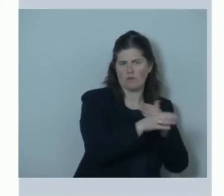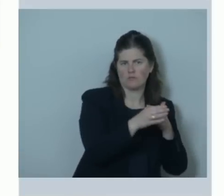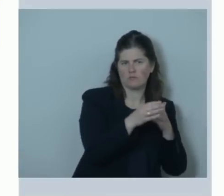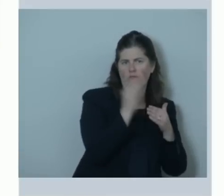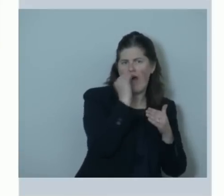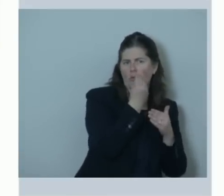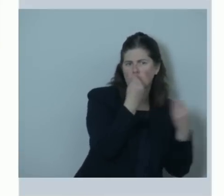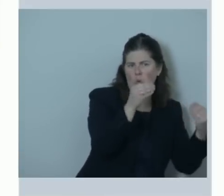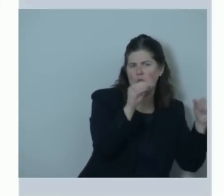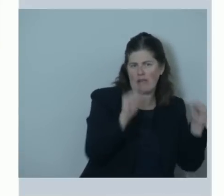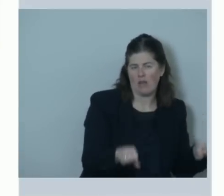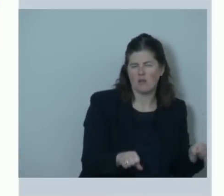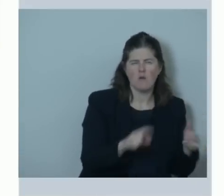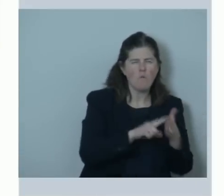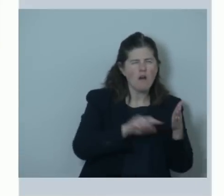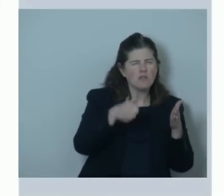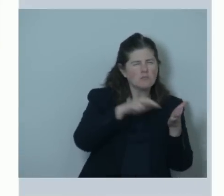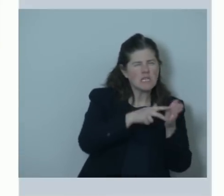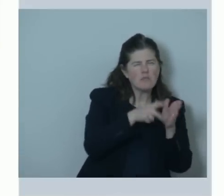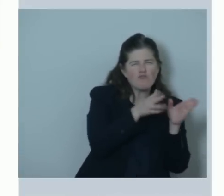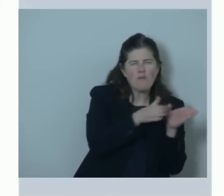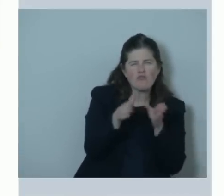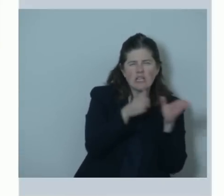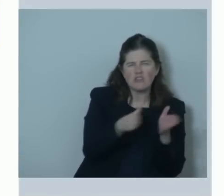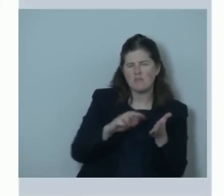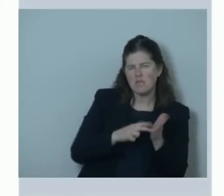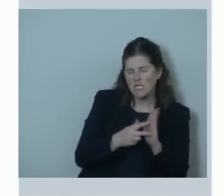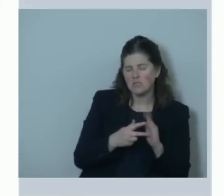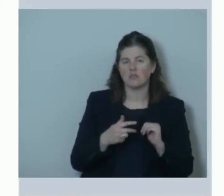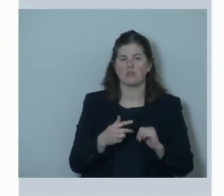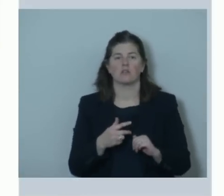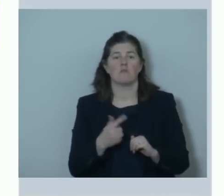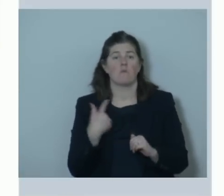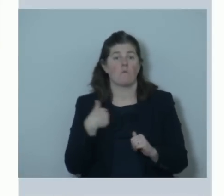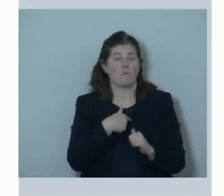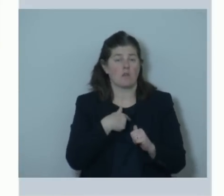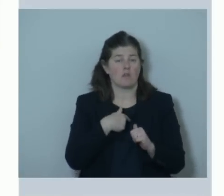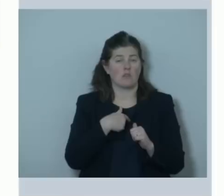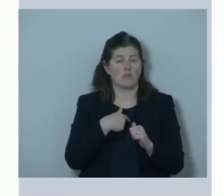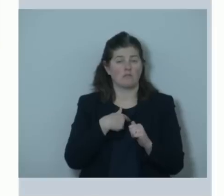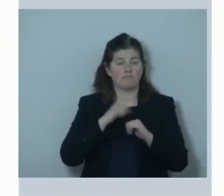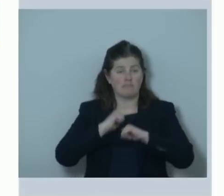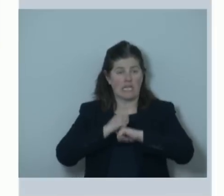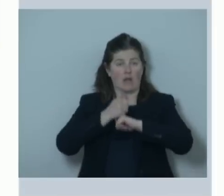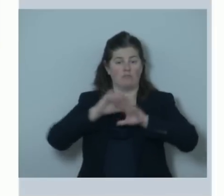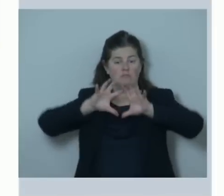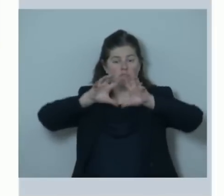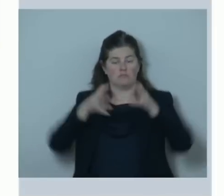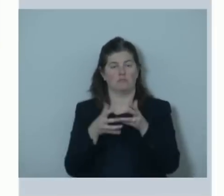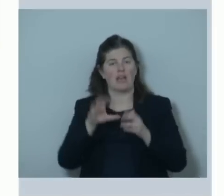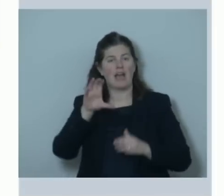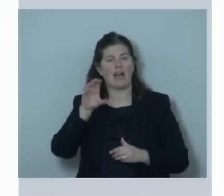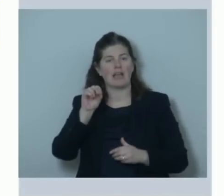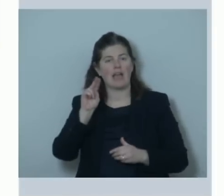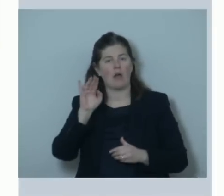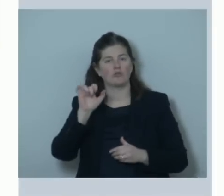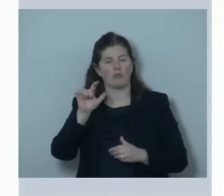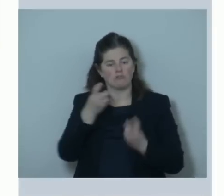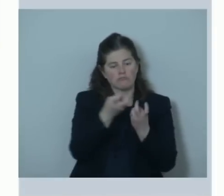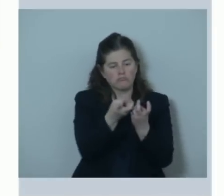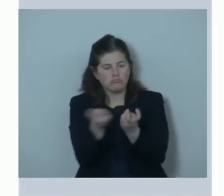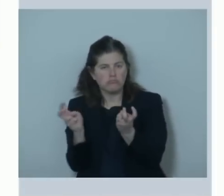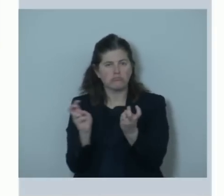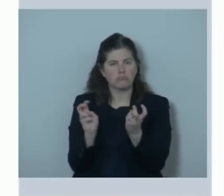does it mean in this preparation phase? Right? We are creating councils to help us design